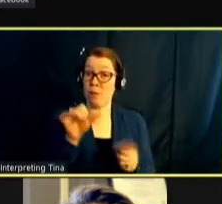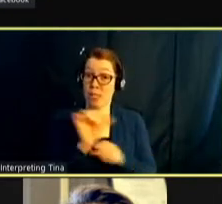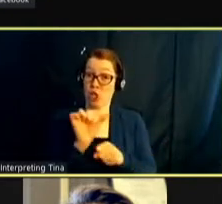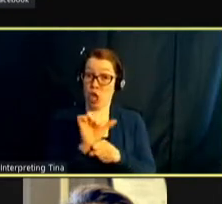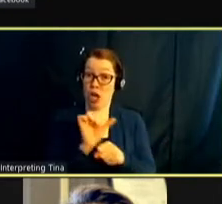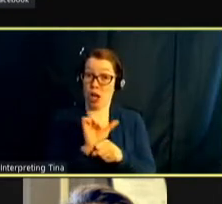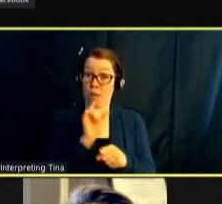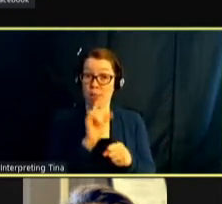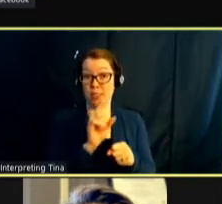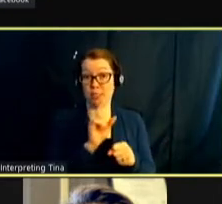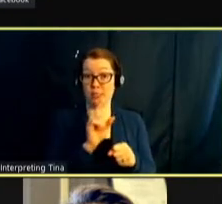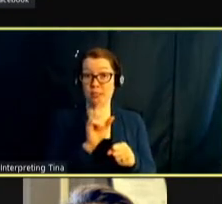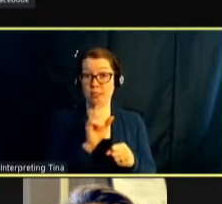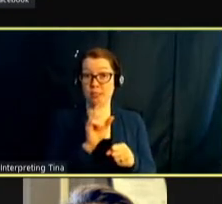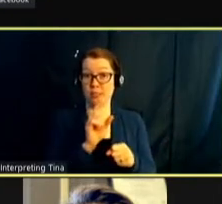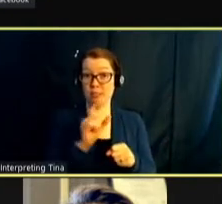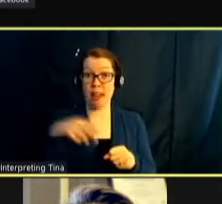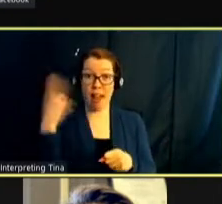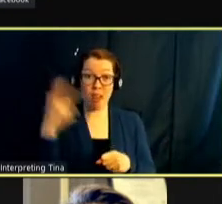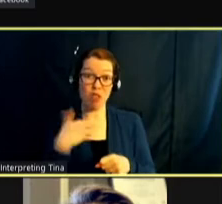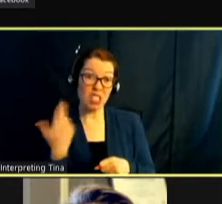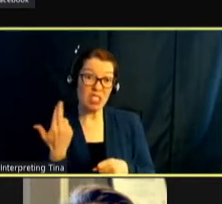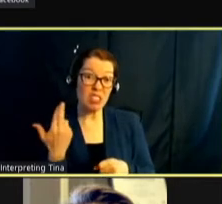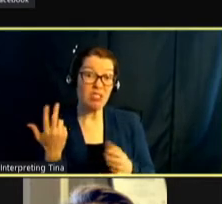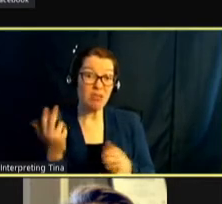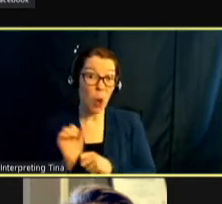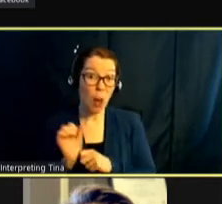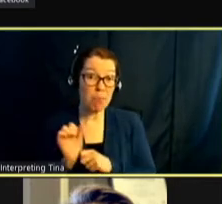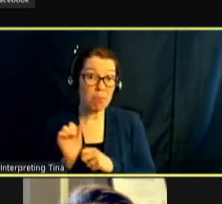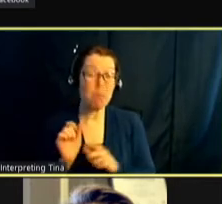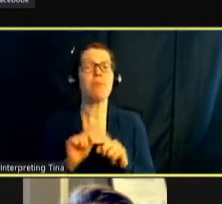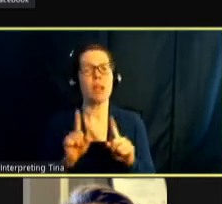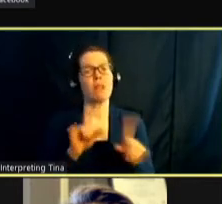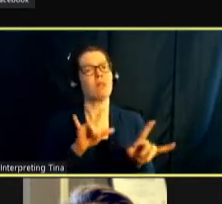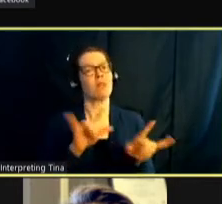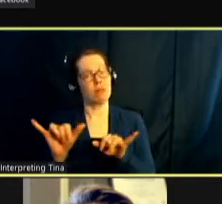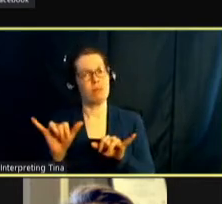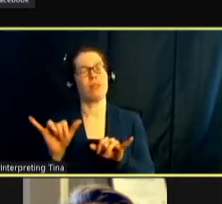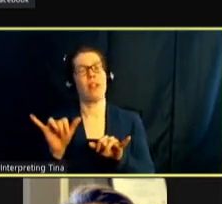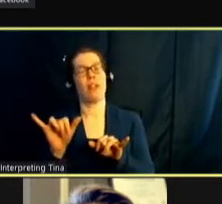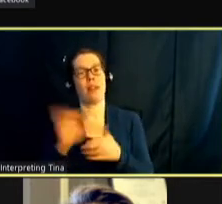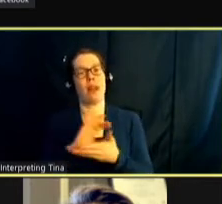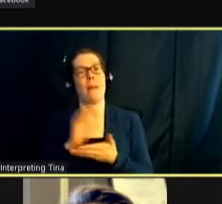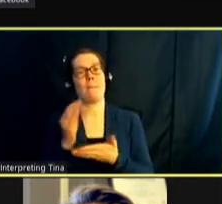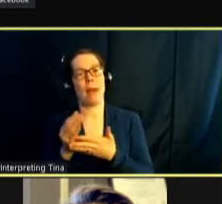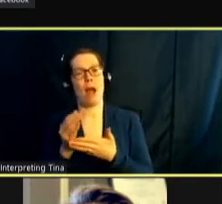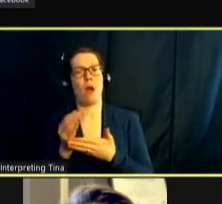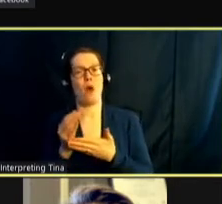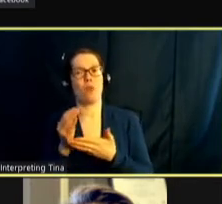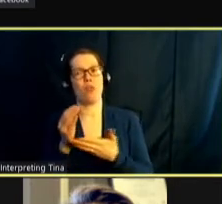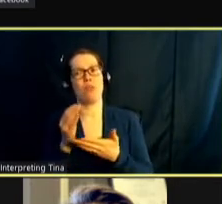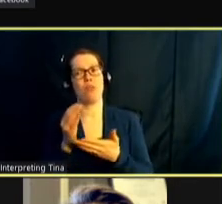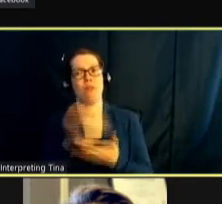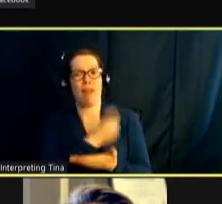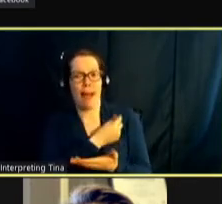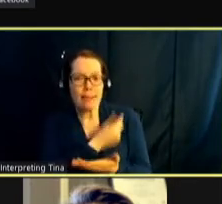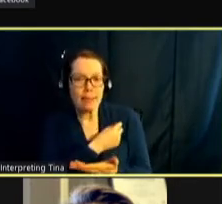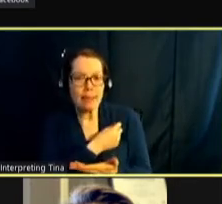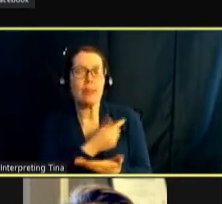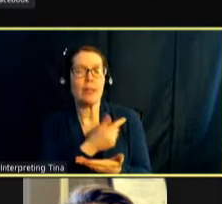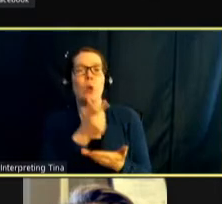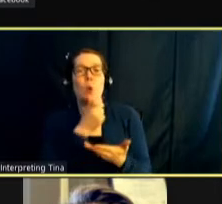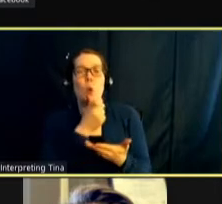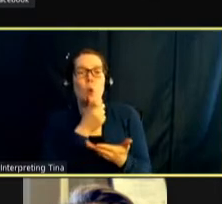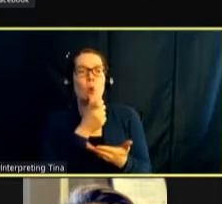is relatively, I think, high risk. But again, it goes back to the amount of doses and then really who is